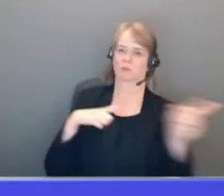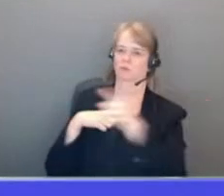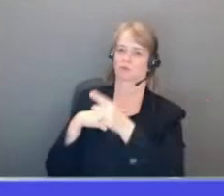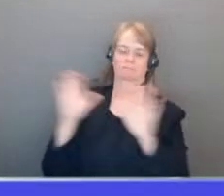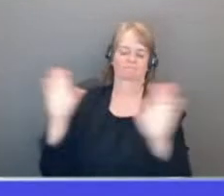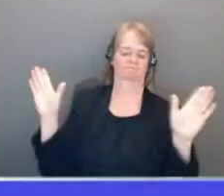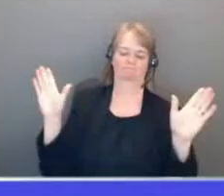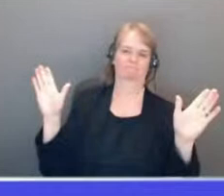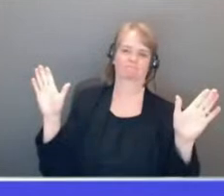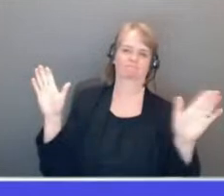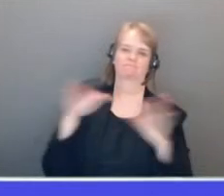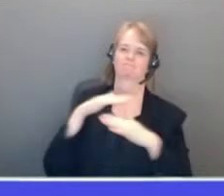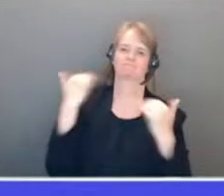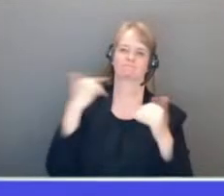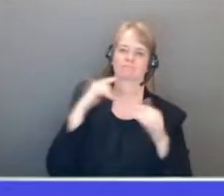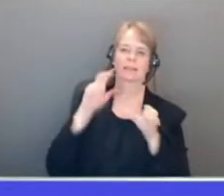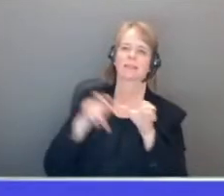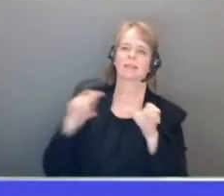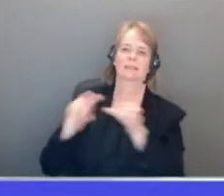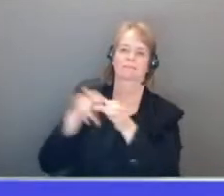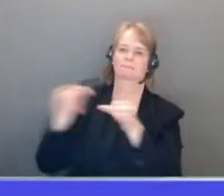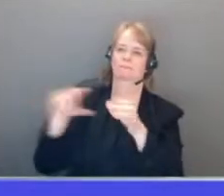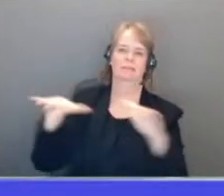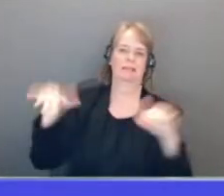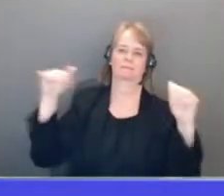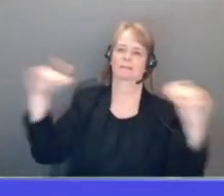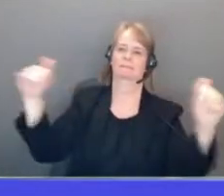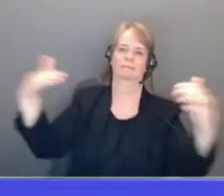Integrity Commissioner filed another report